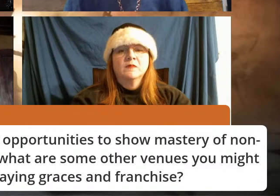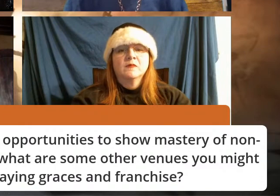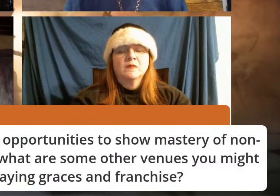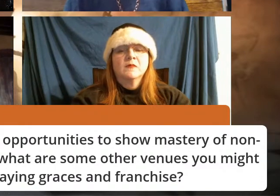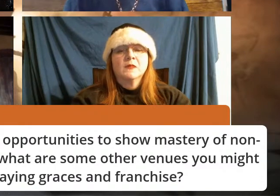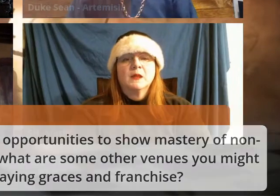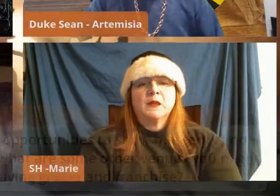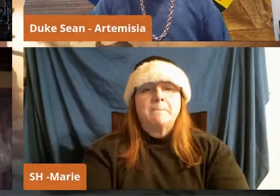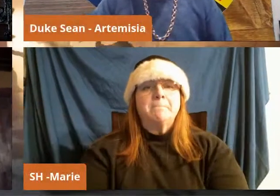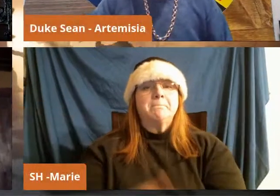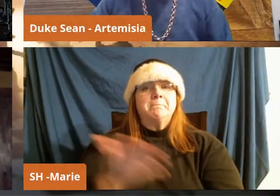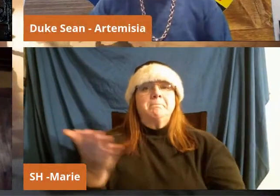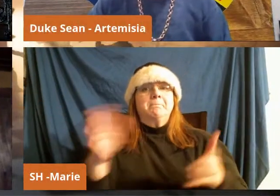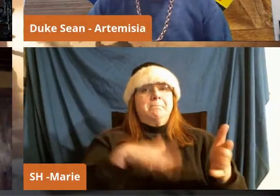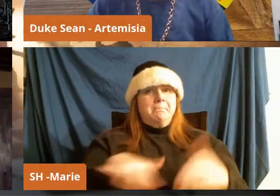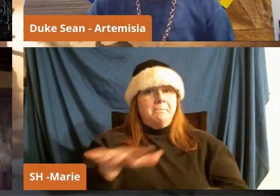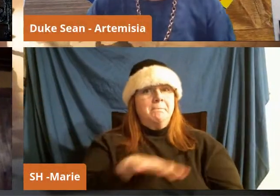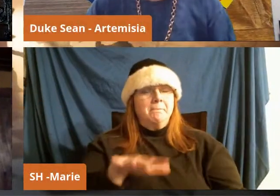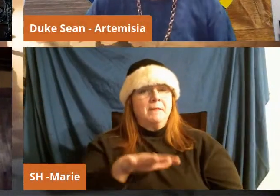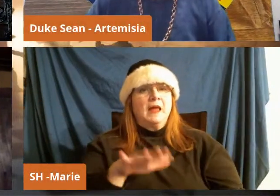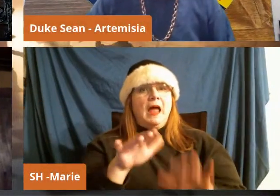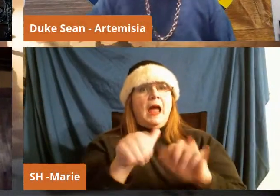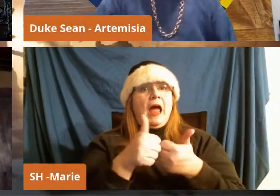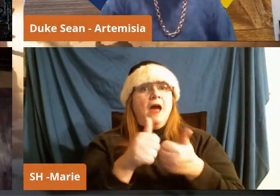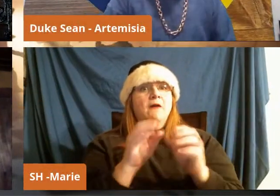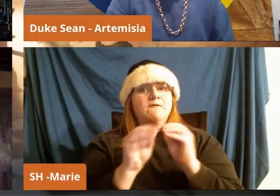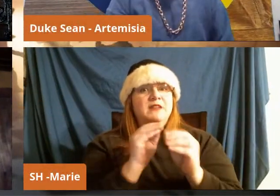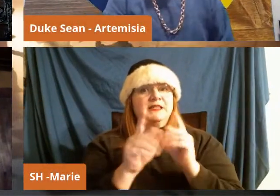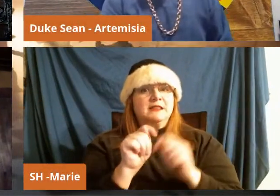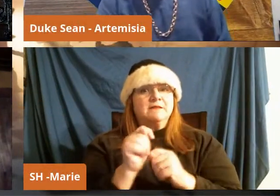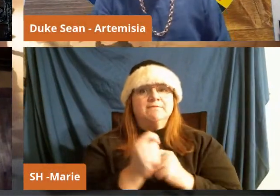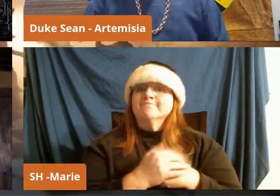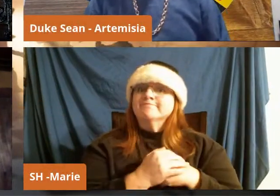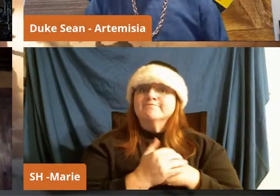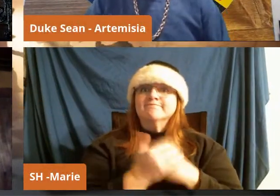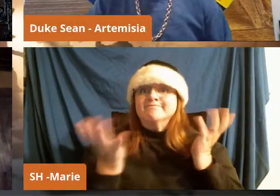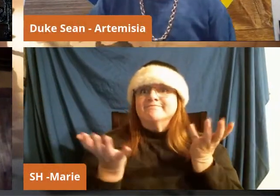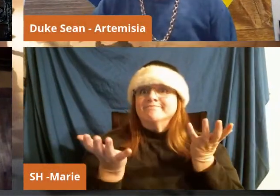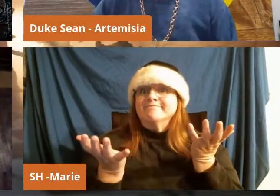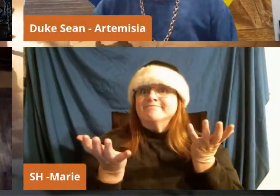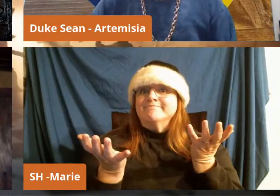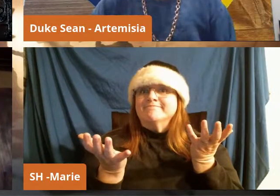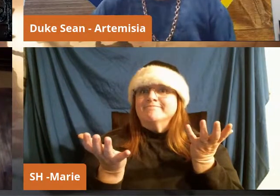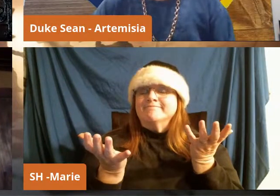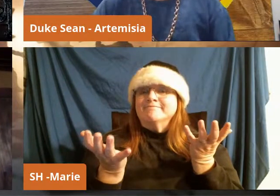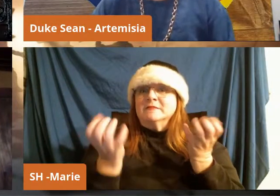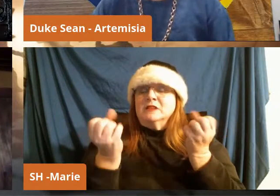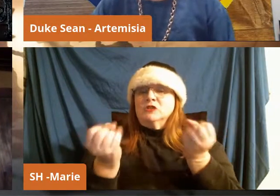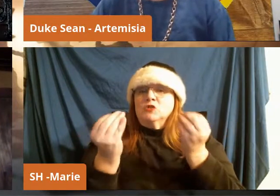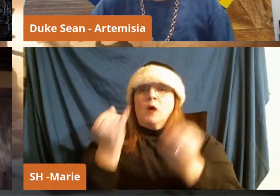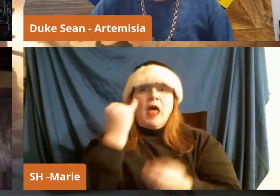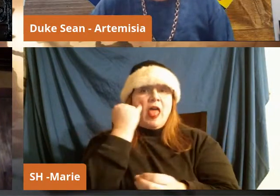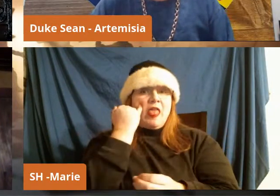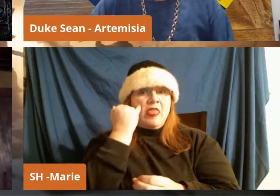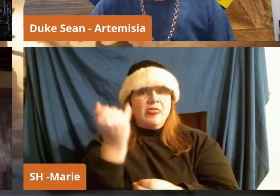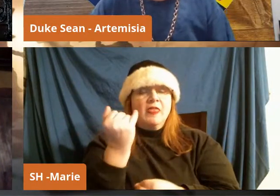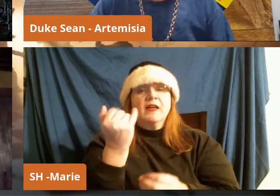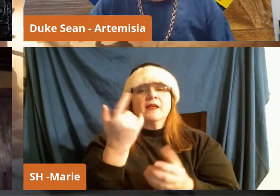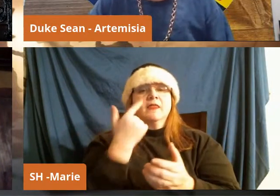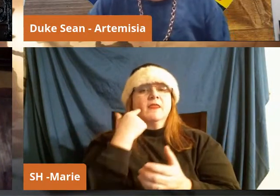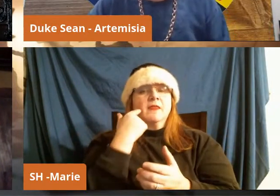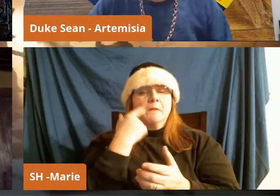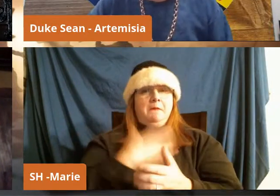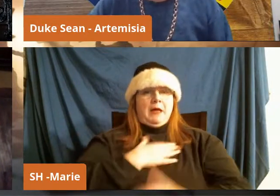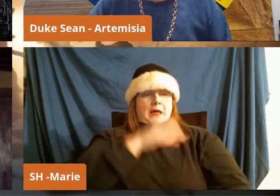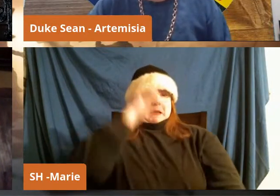So basically, how do we fix it? How do we fix it? Yeah. So I think it like my